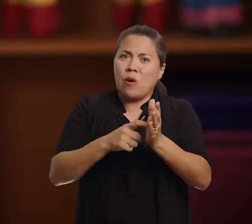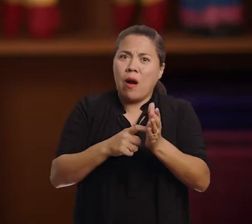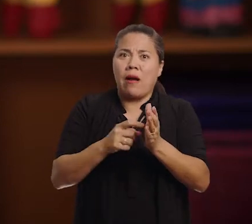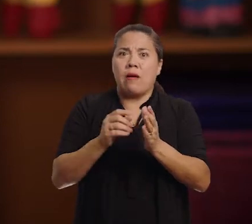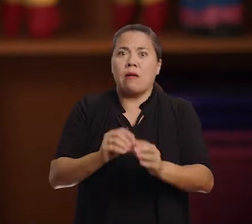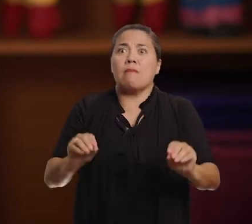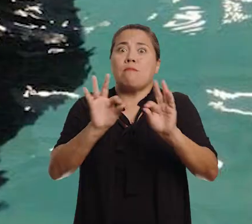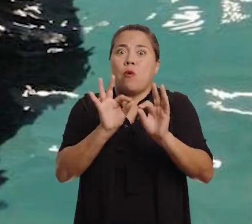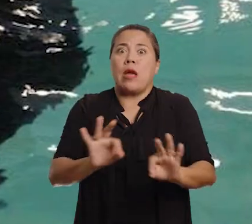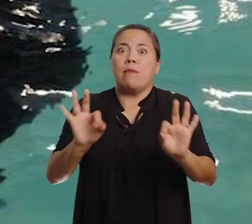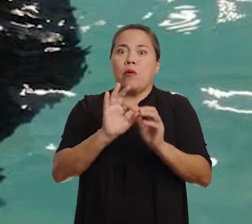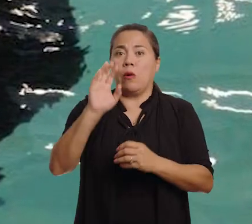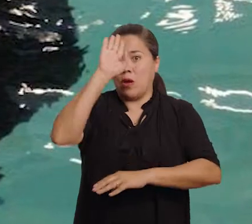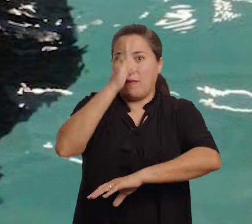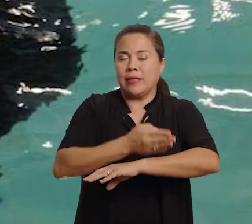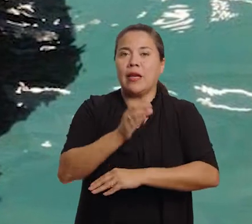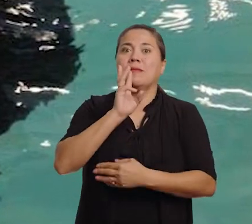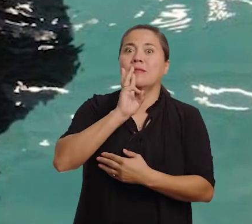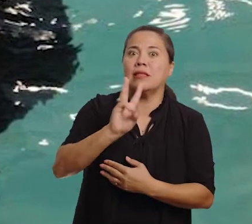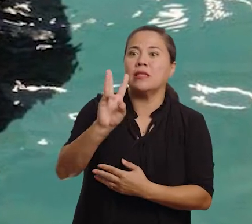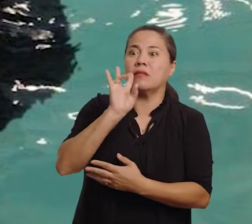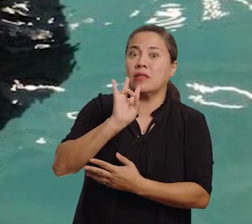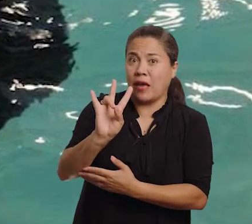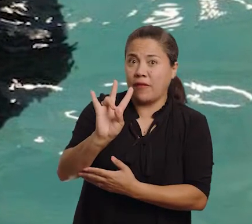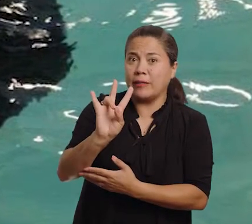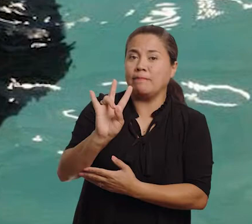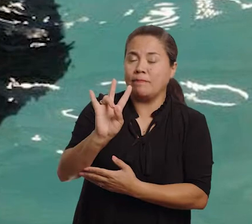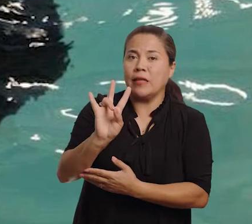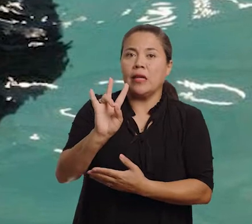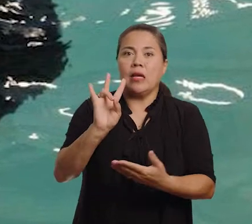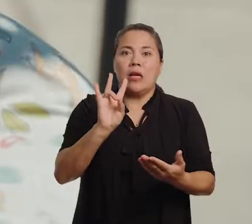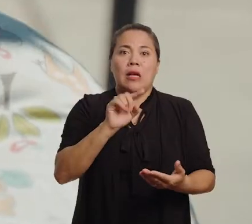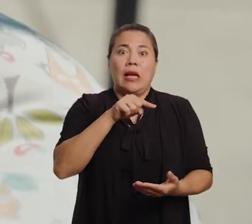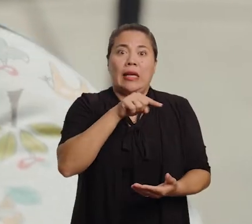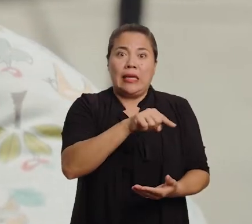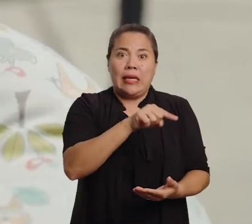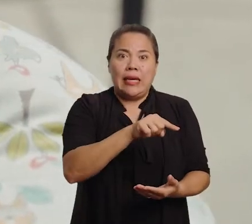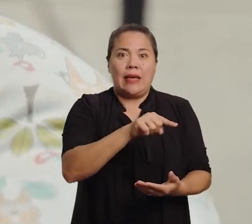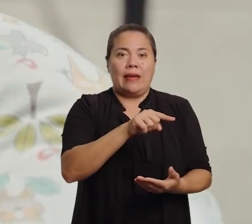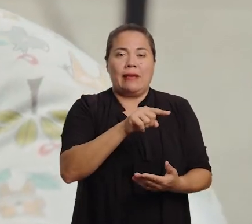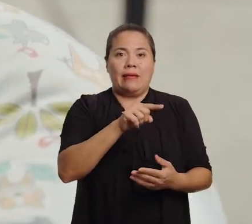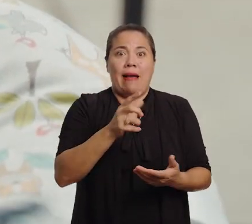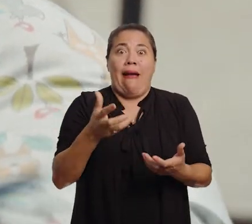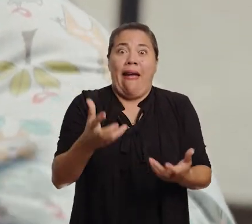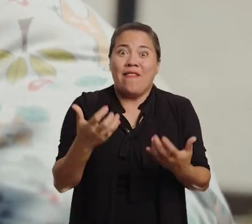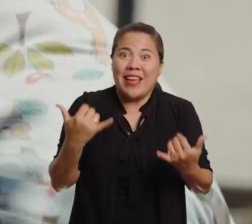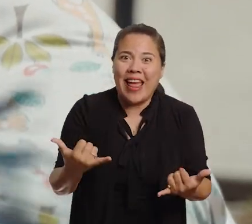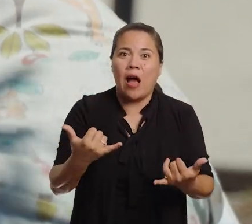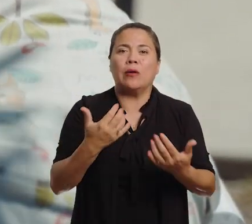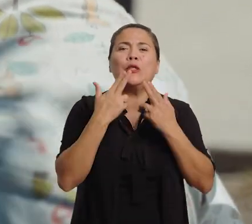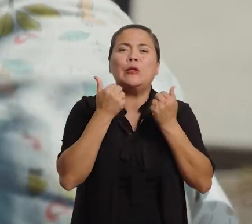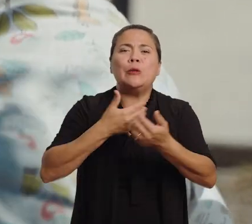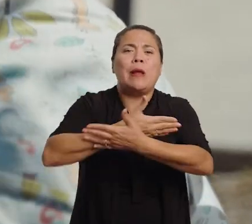was ever more present when Mason was in that 6 to 7 year age range, when he was outweighing the baby